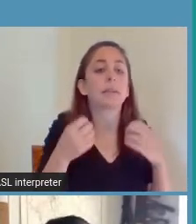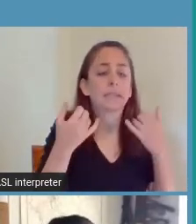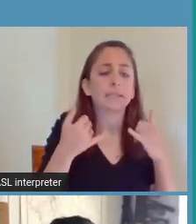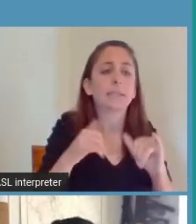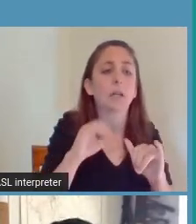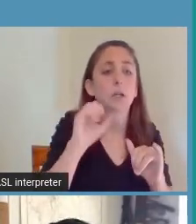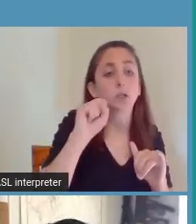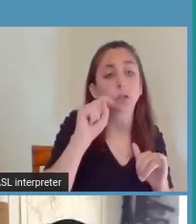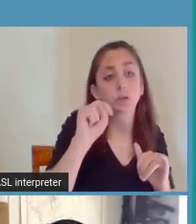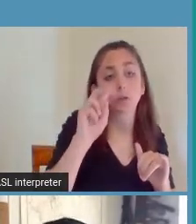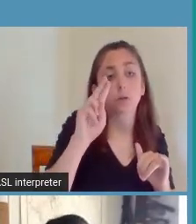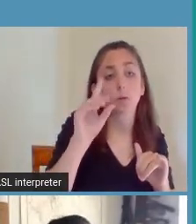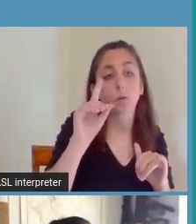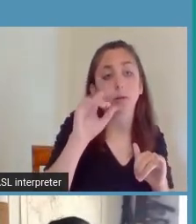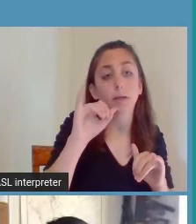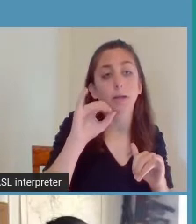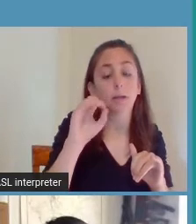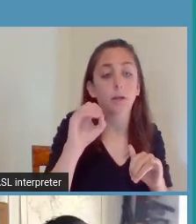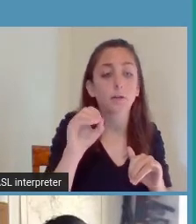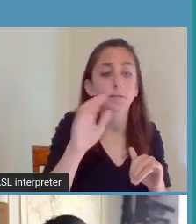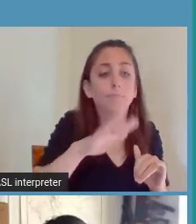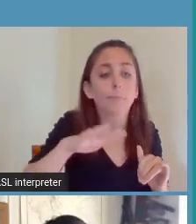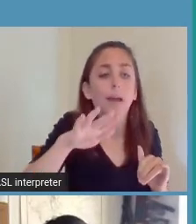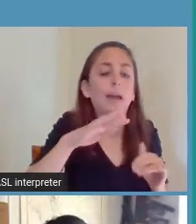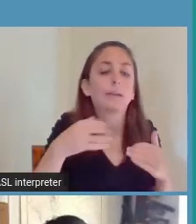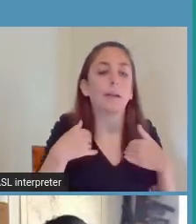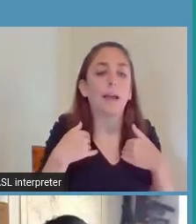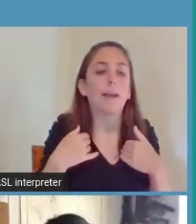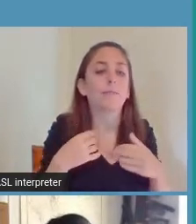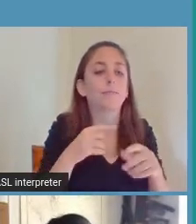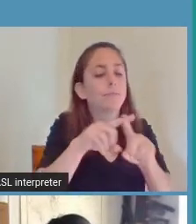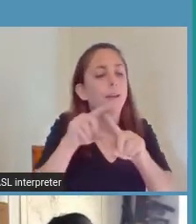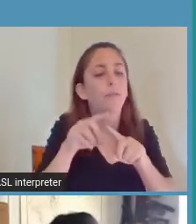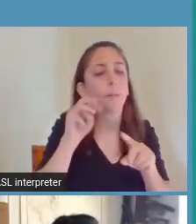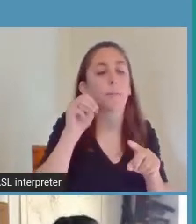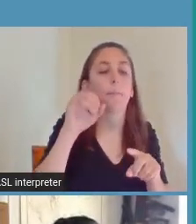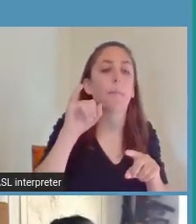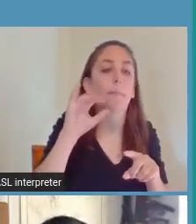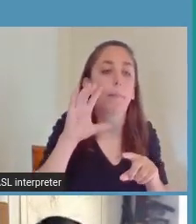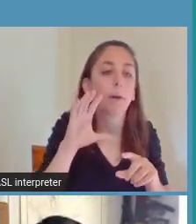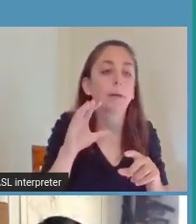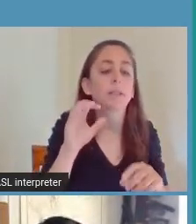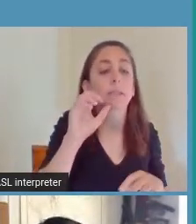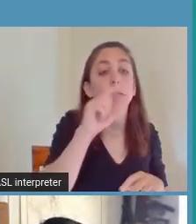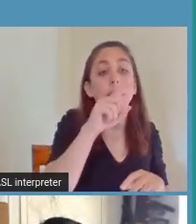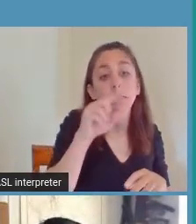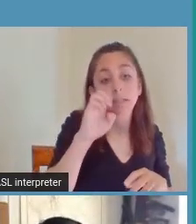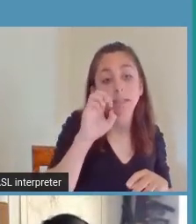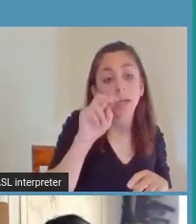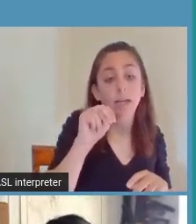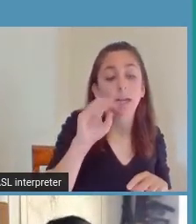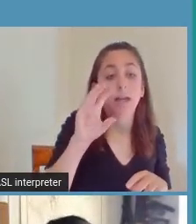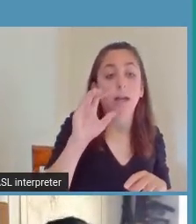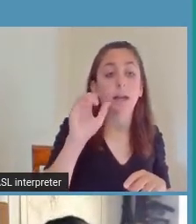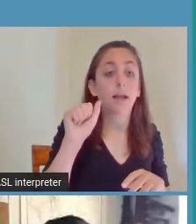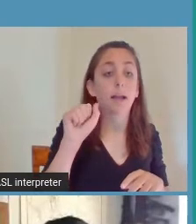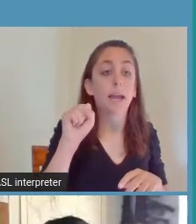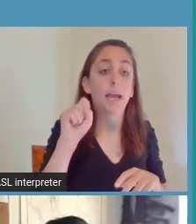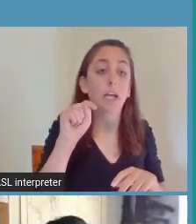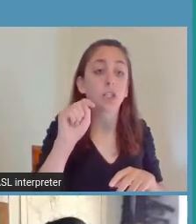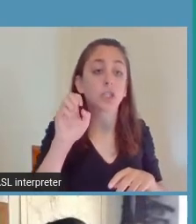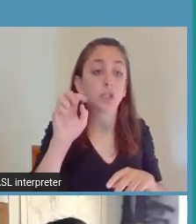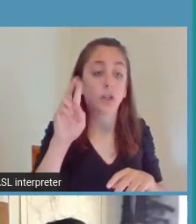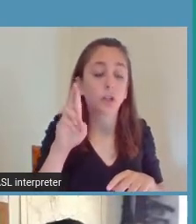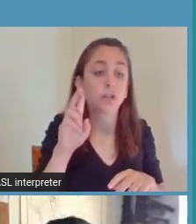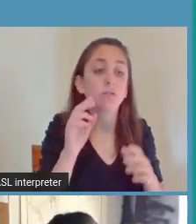We have some other mics that we use. We use an online tool called Zencaster, which is sort of a nice quality audio